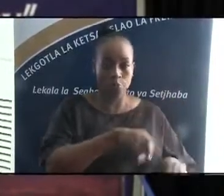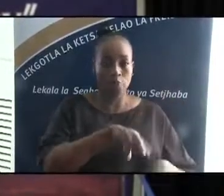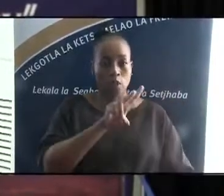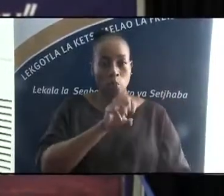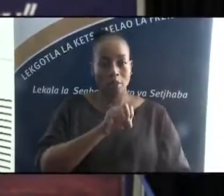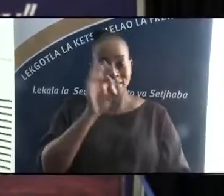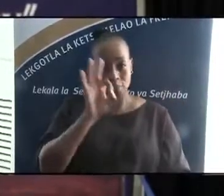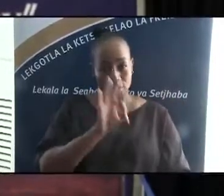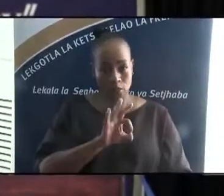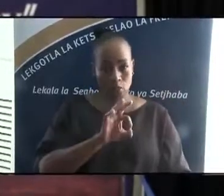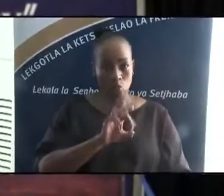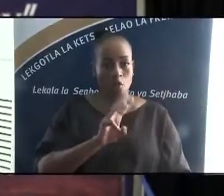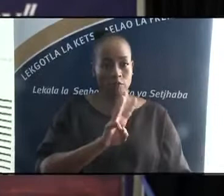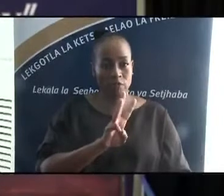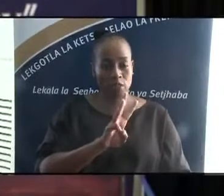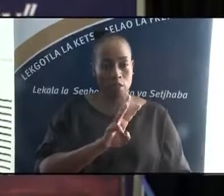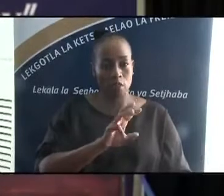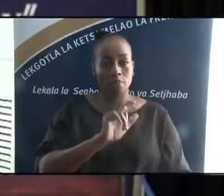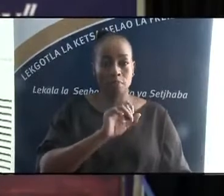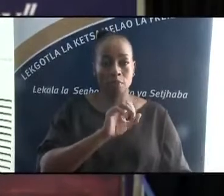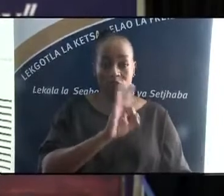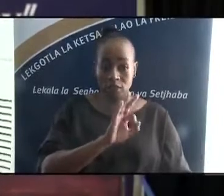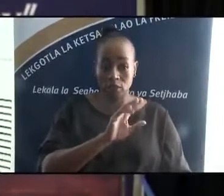20% to Vizili Dabi District,